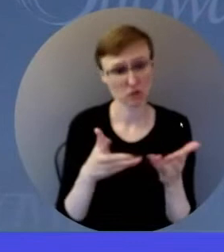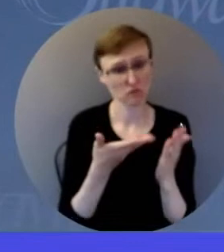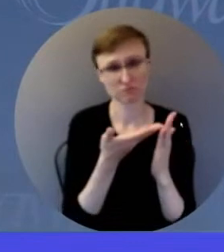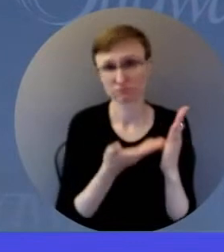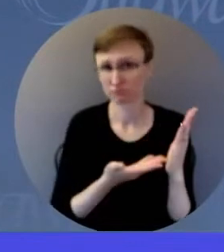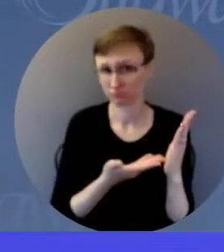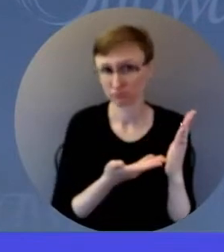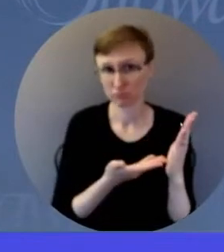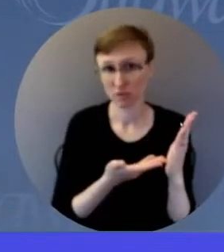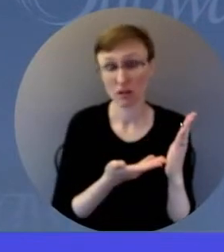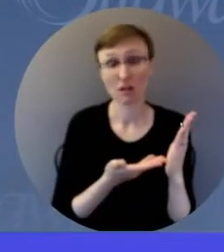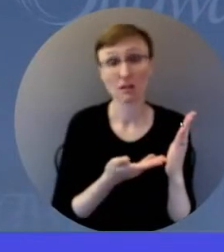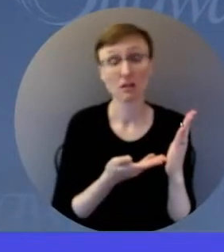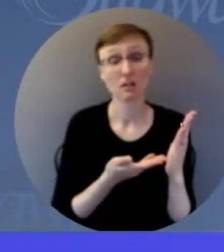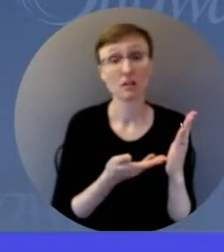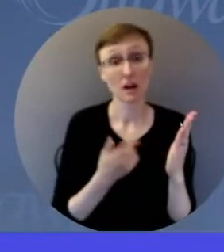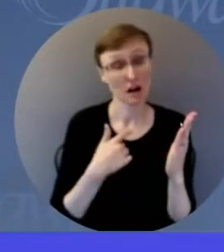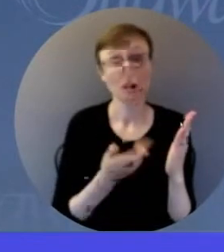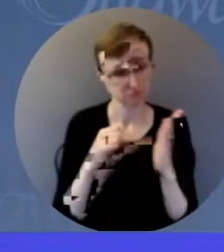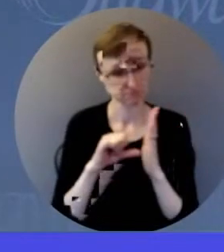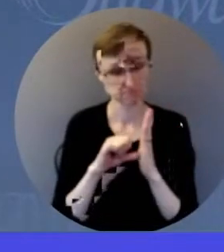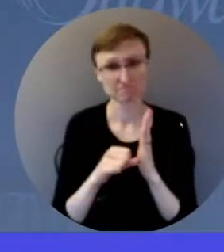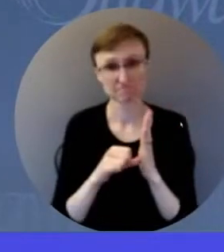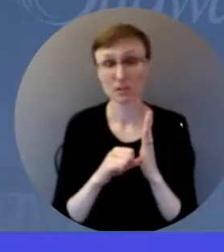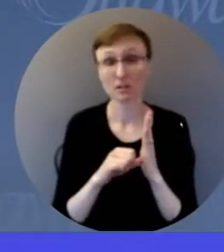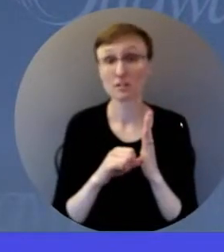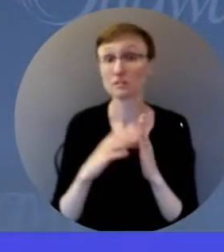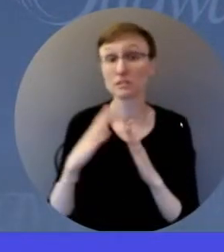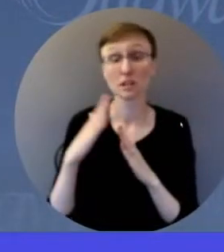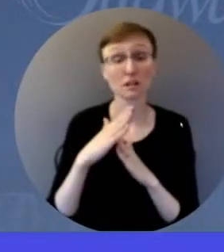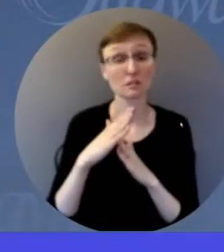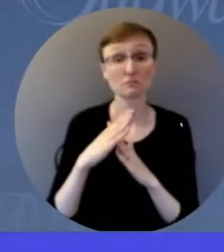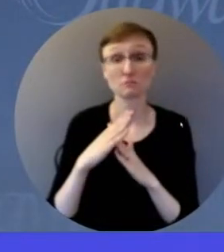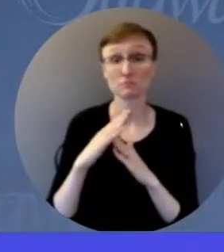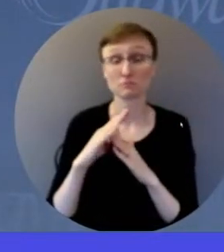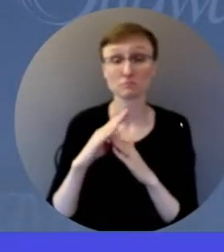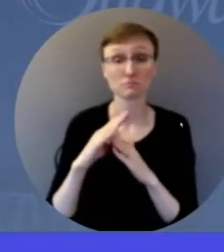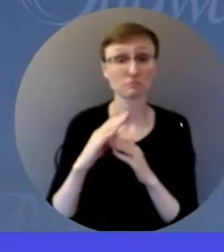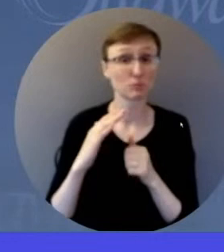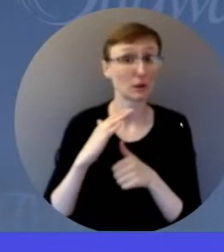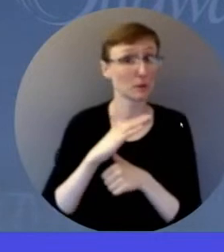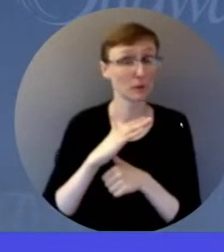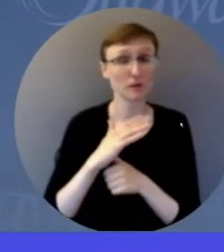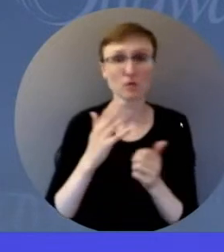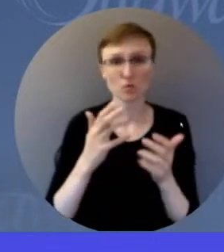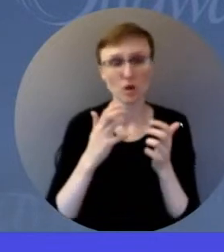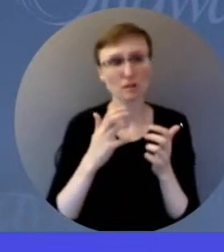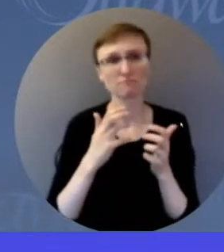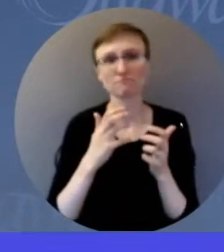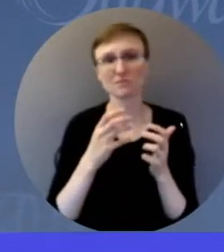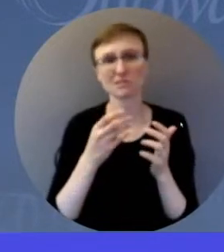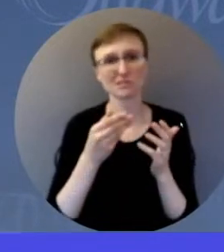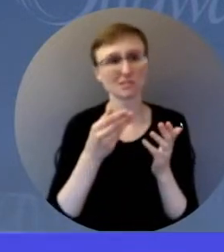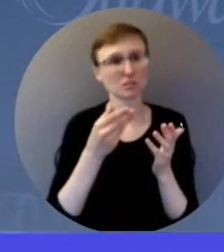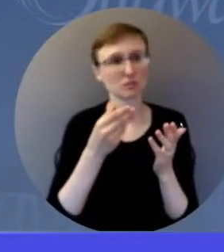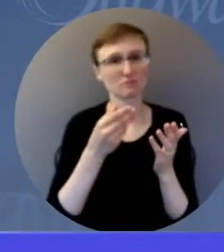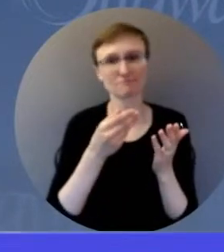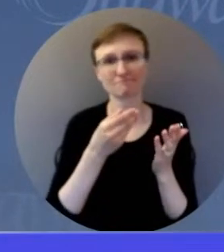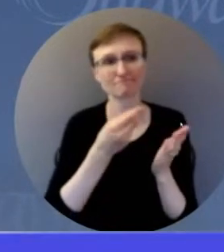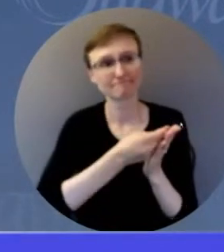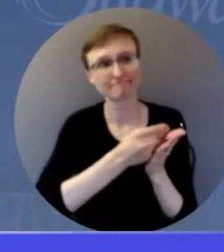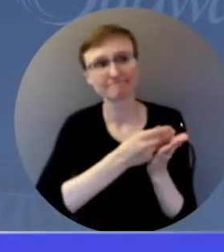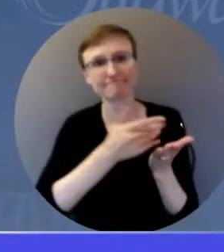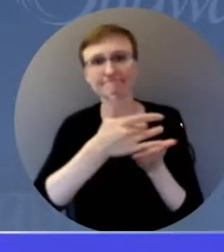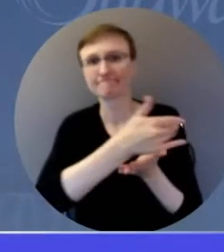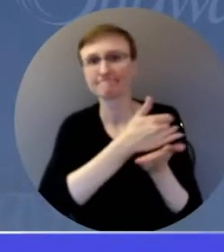staff, my greatest priority is to secure as much funding from everything from air rights to ticket surcharge and so